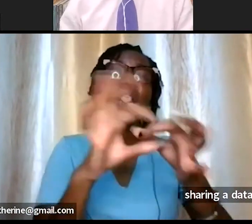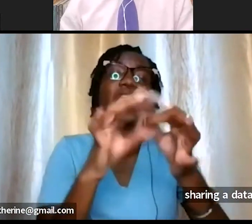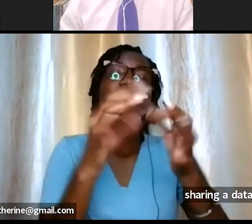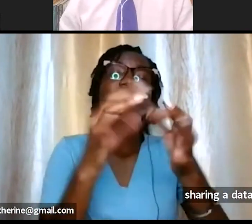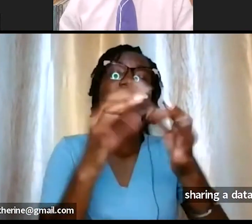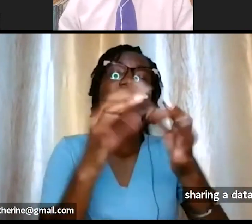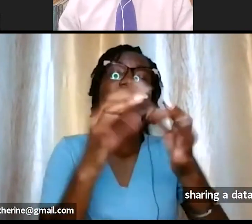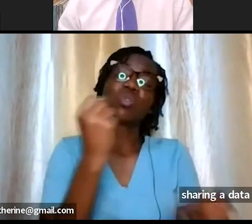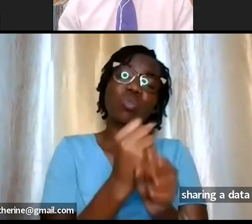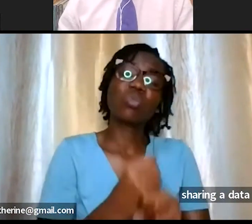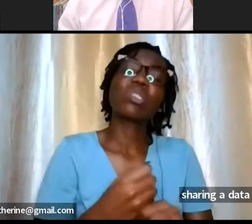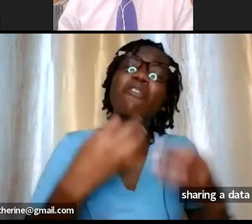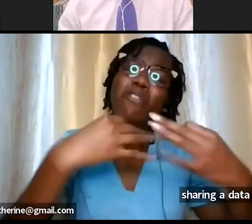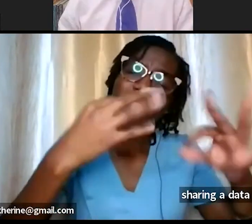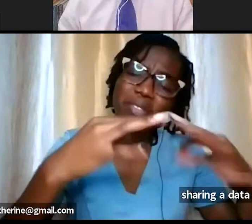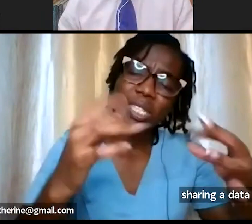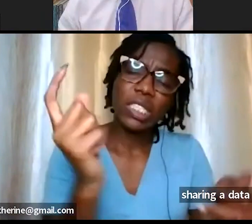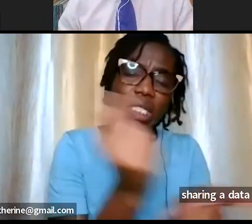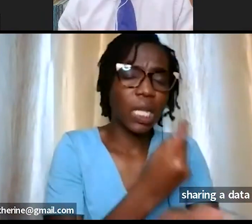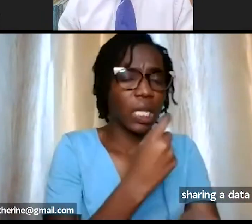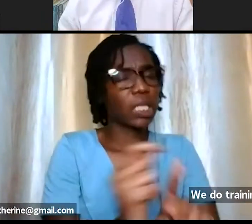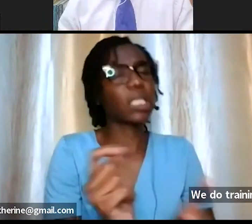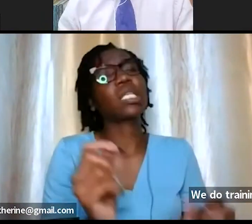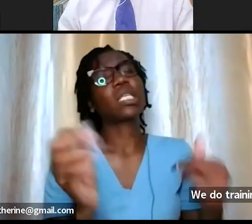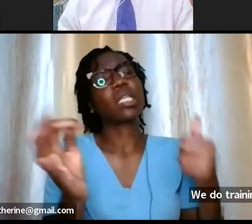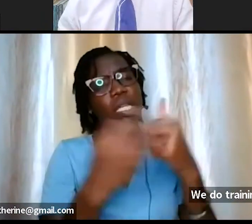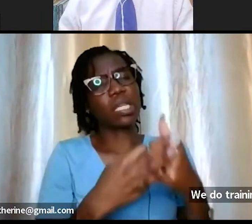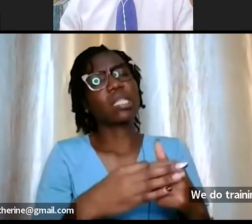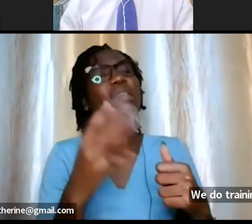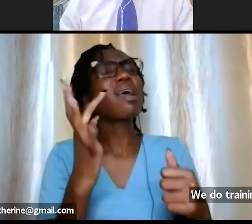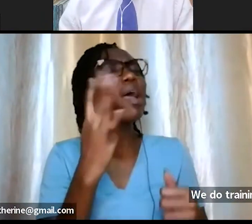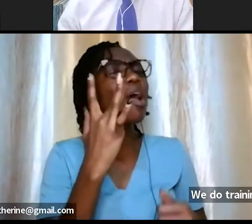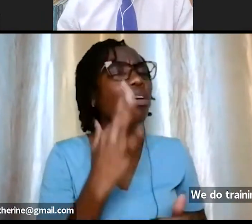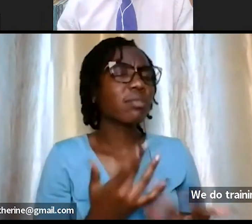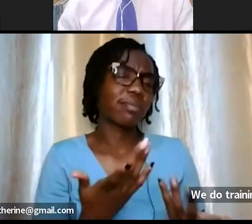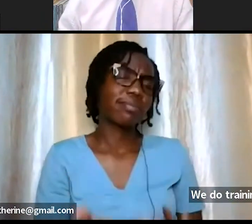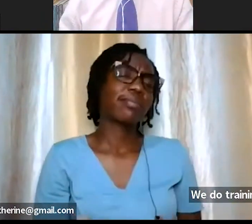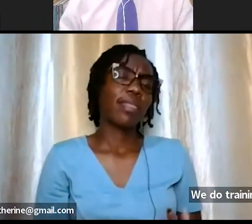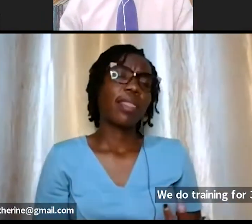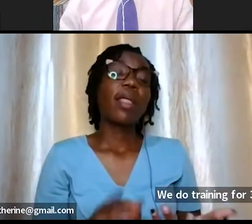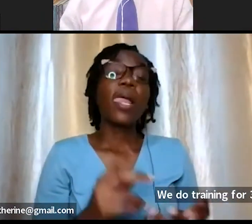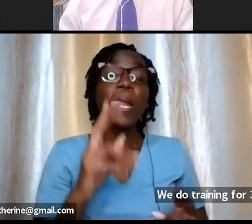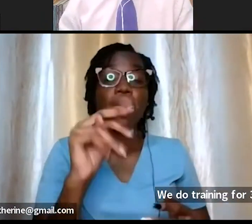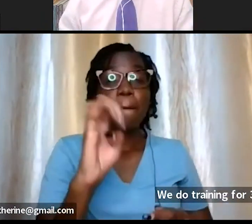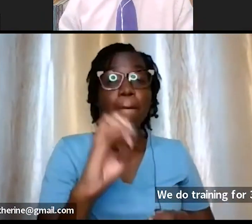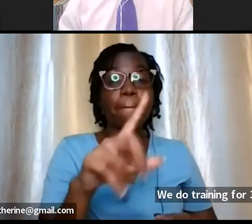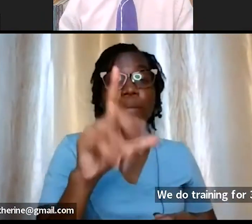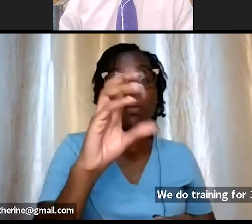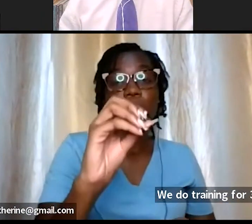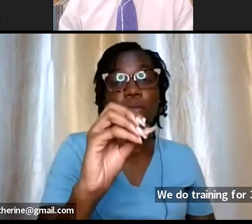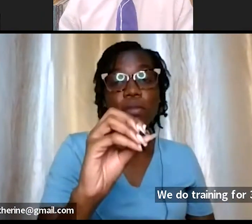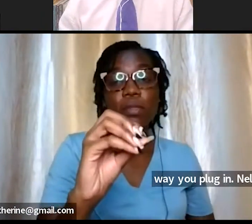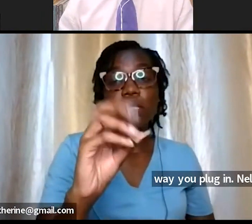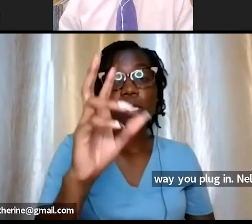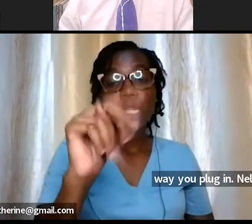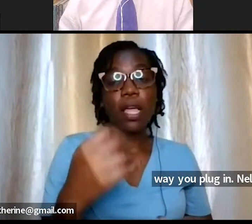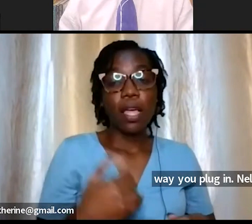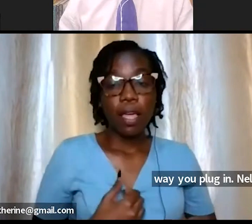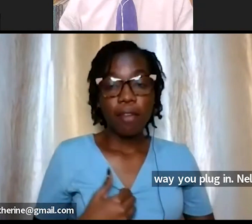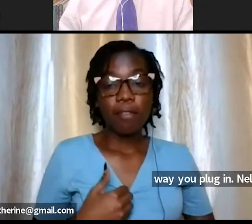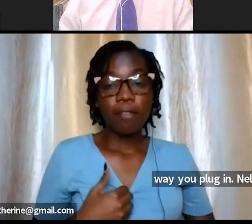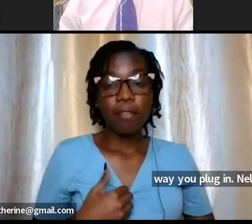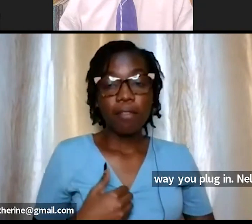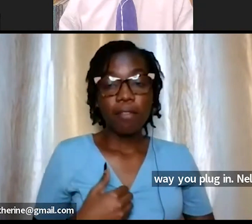8 o'clock. This is part of the way you plug in. Nelson has sessions that happen every Thursday. Have you been sending those